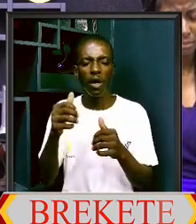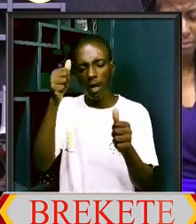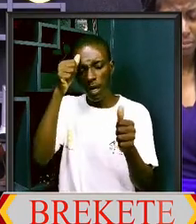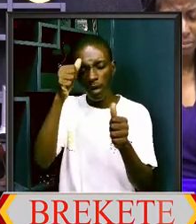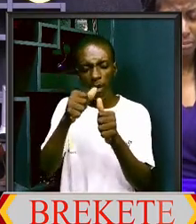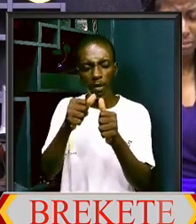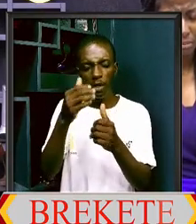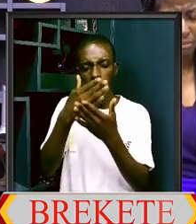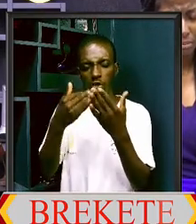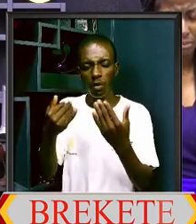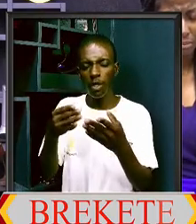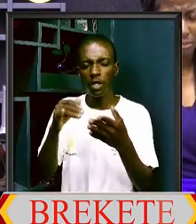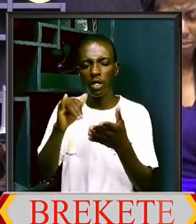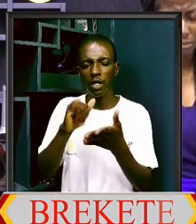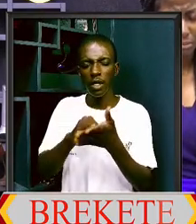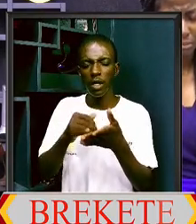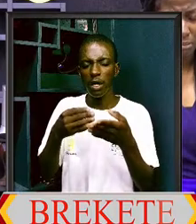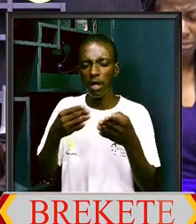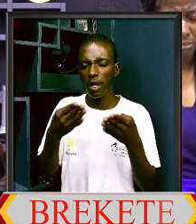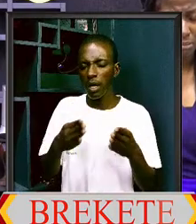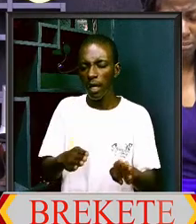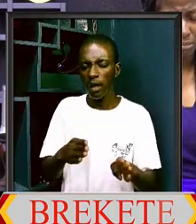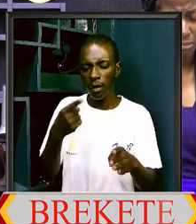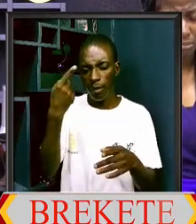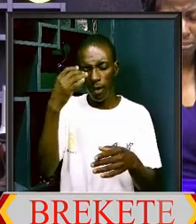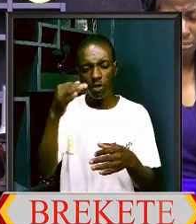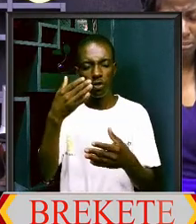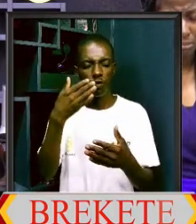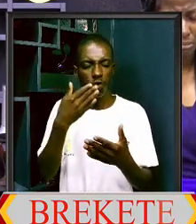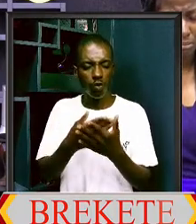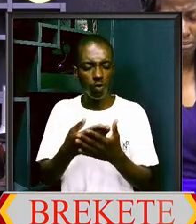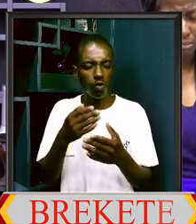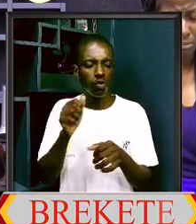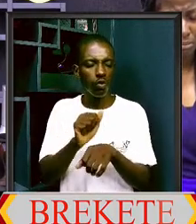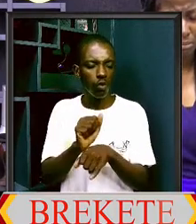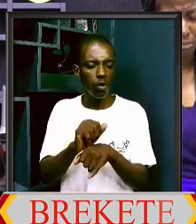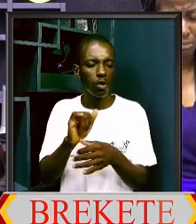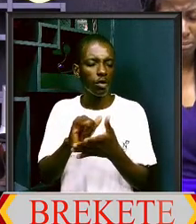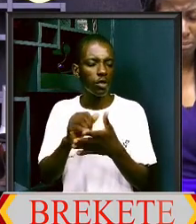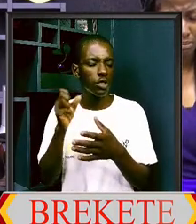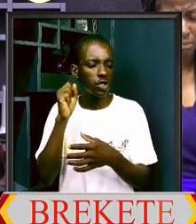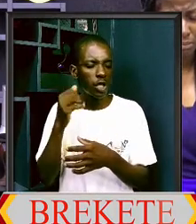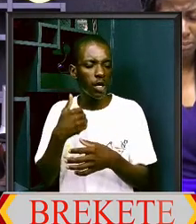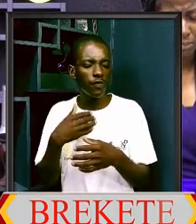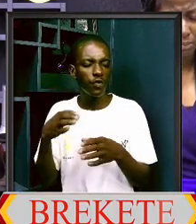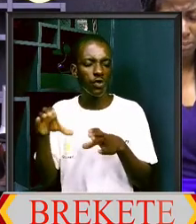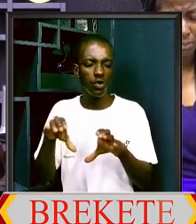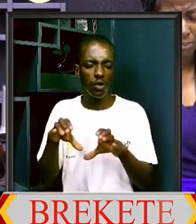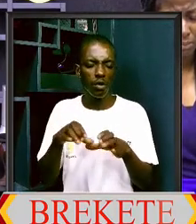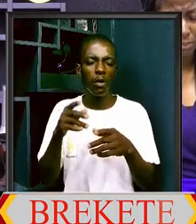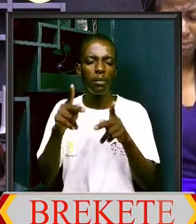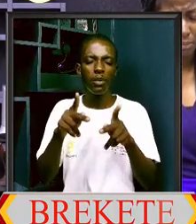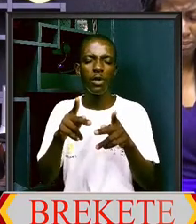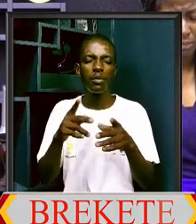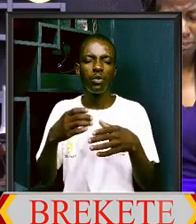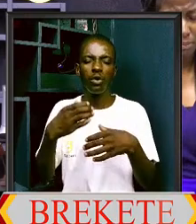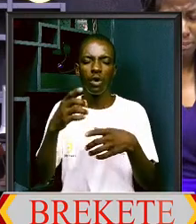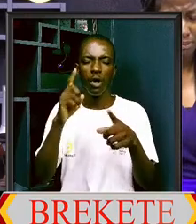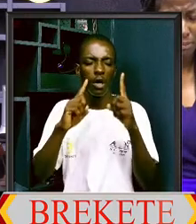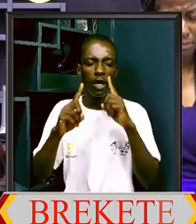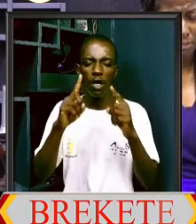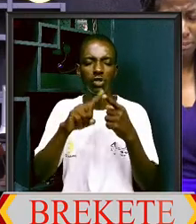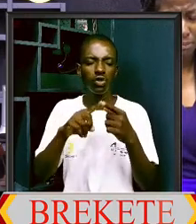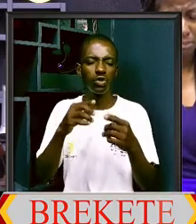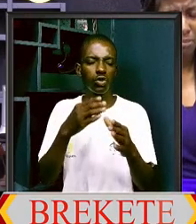somebody that he died and because of the good work that he have done she has done people cry